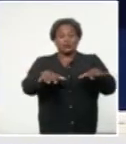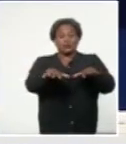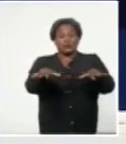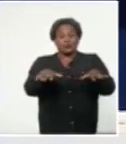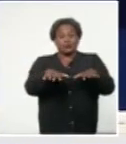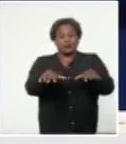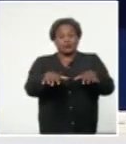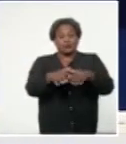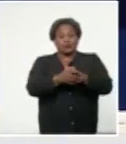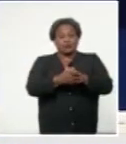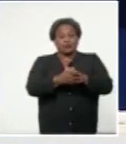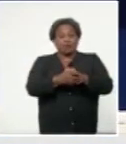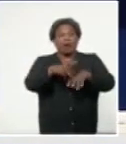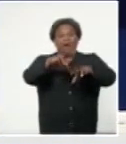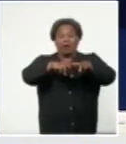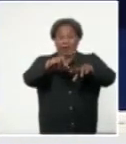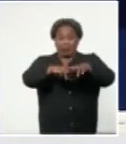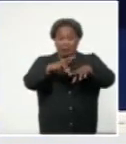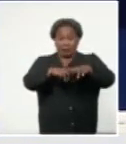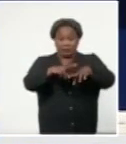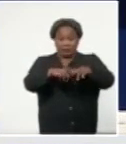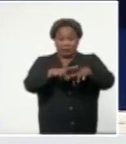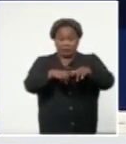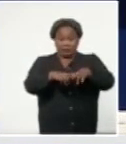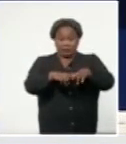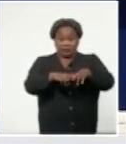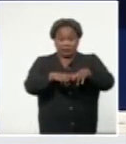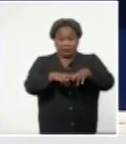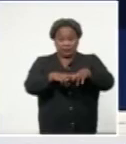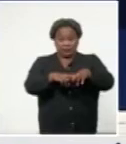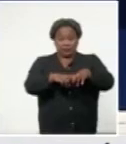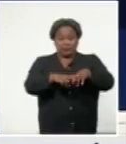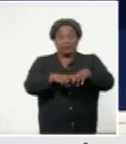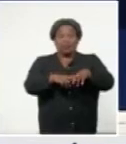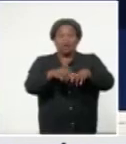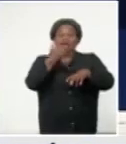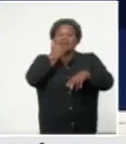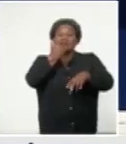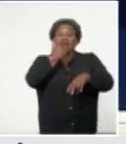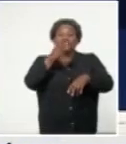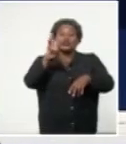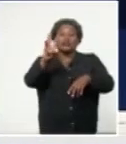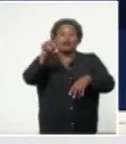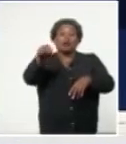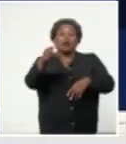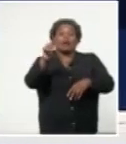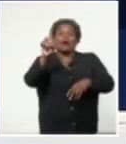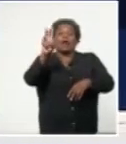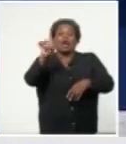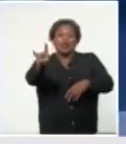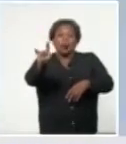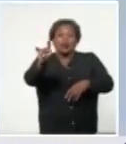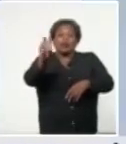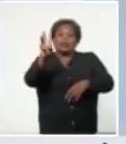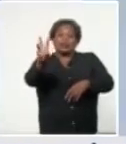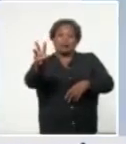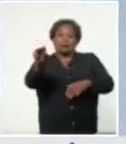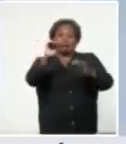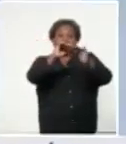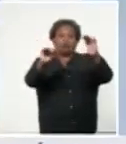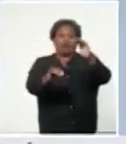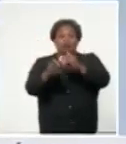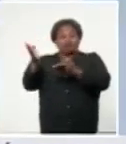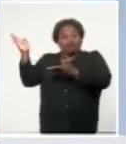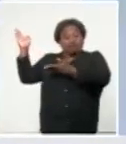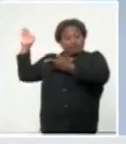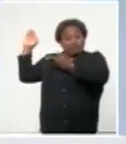per 100,000 inhabitants in the last 15 days is of